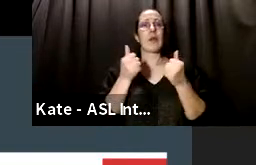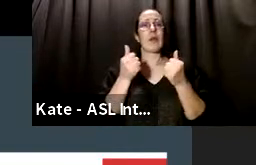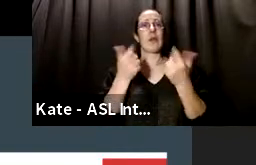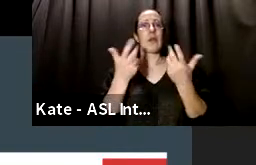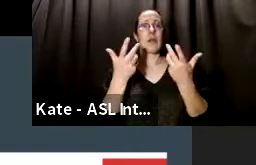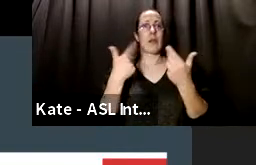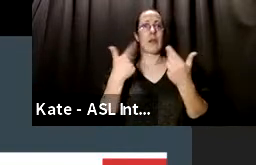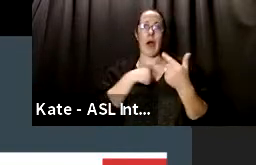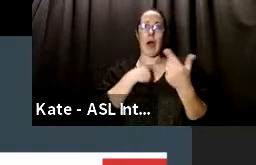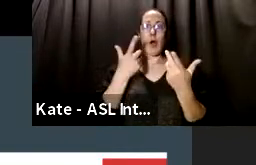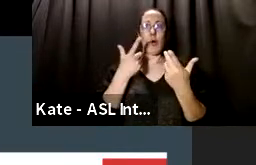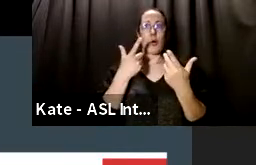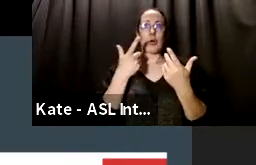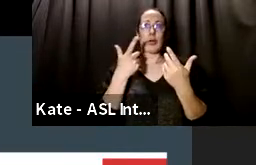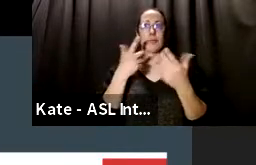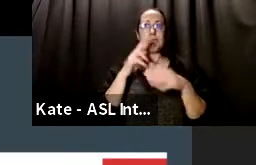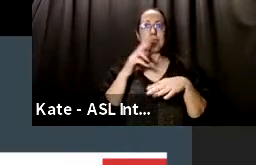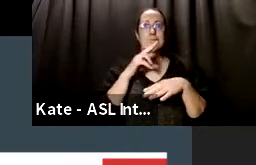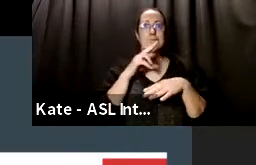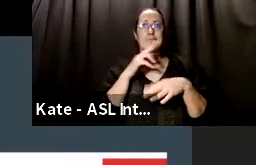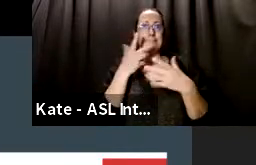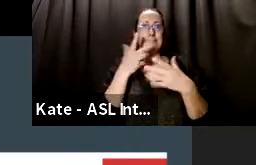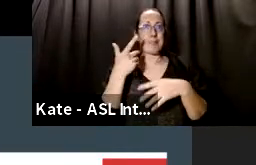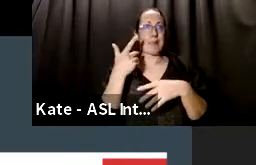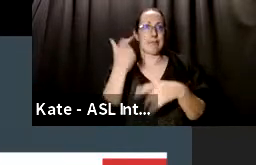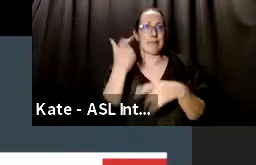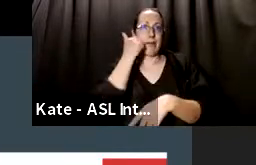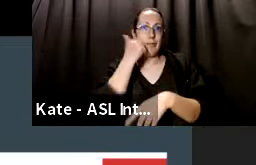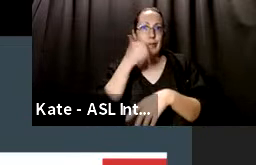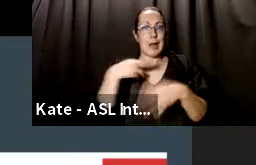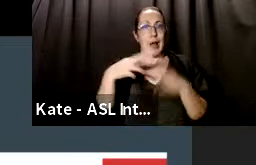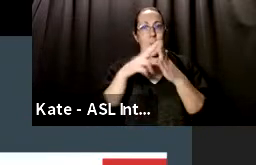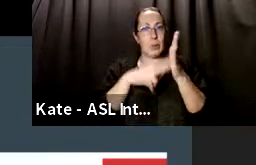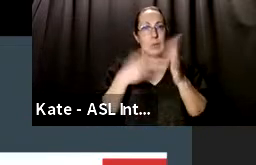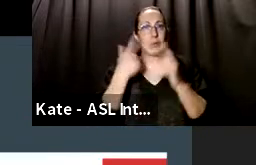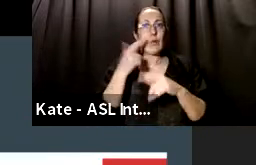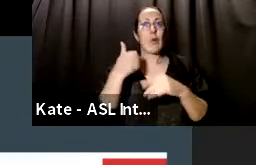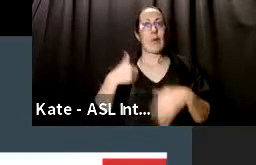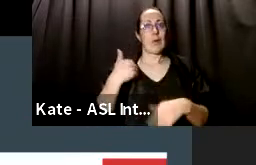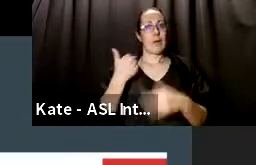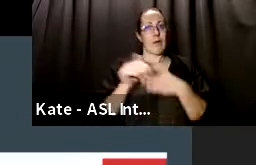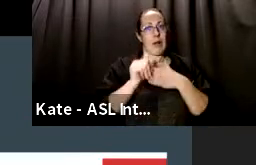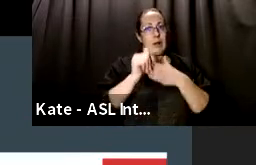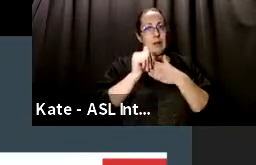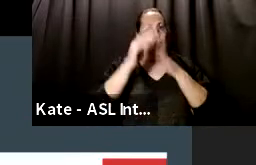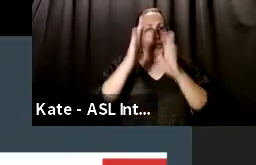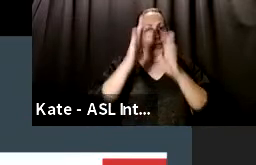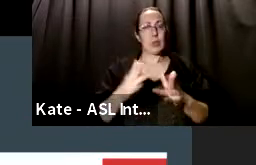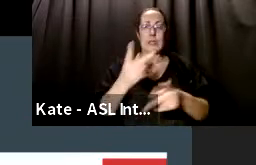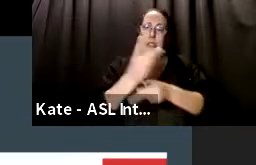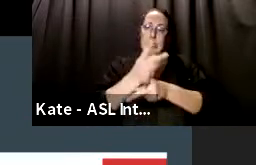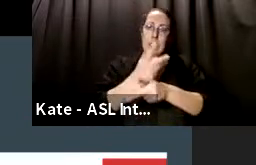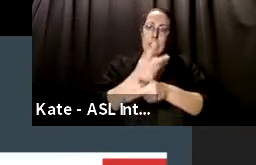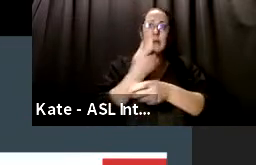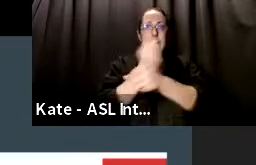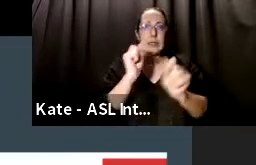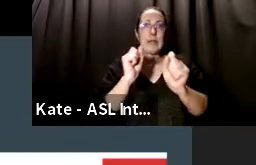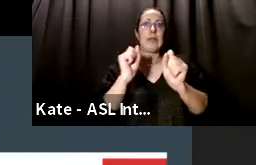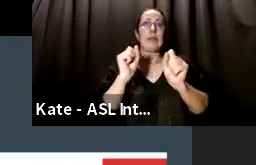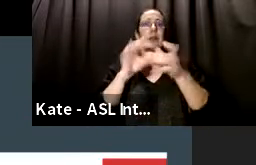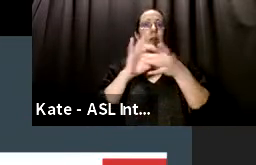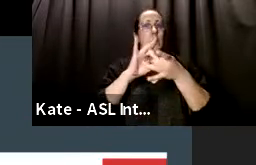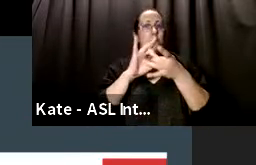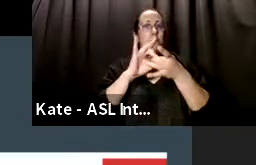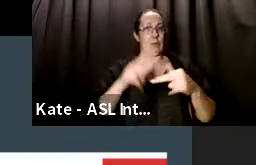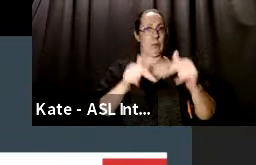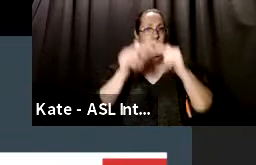to developing these young leaders and to really take care of the foundational, safety and relationship building